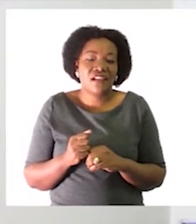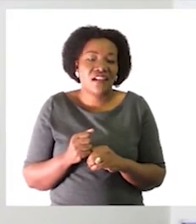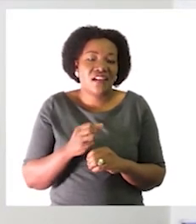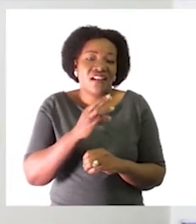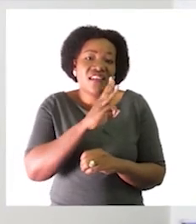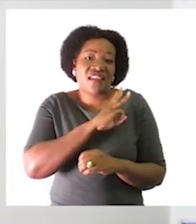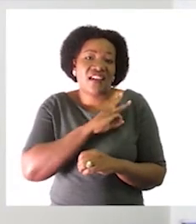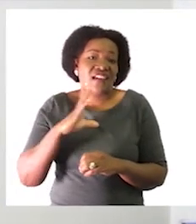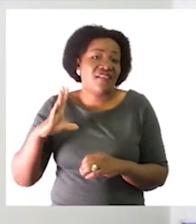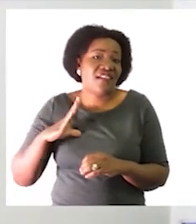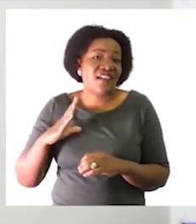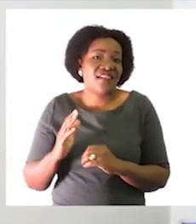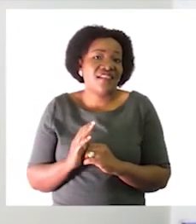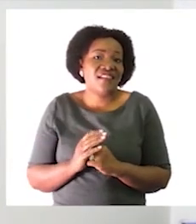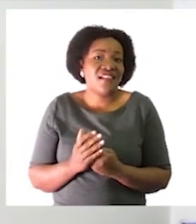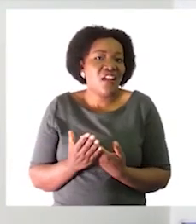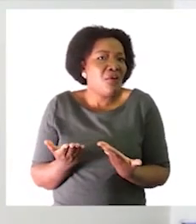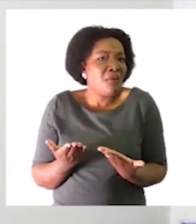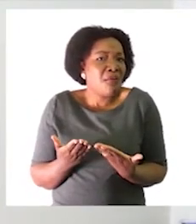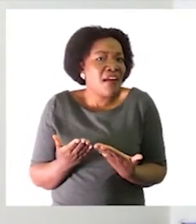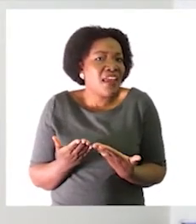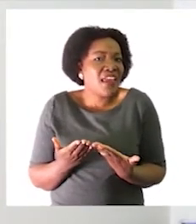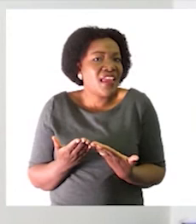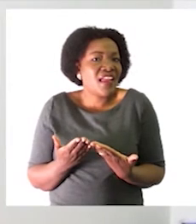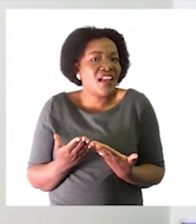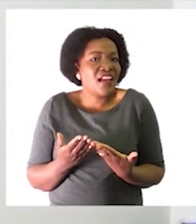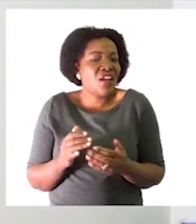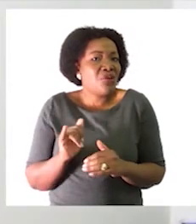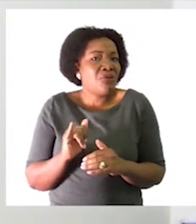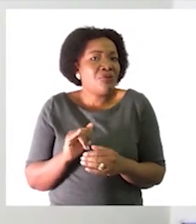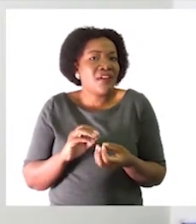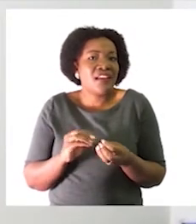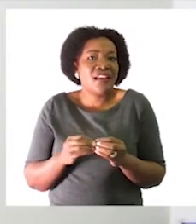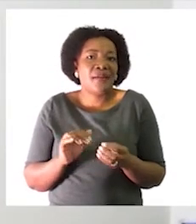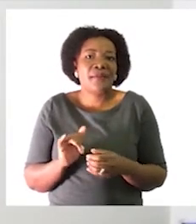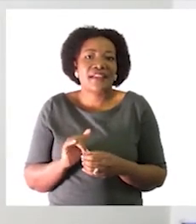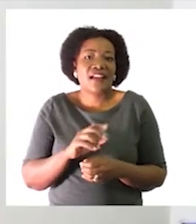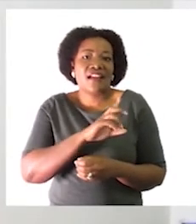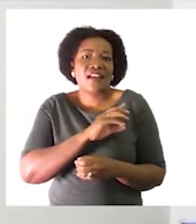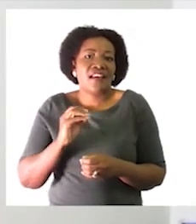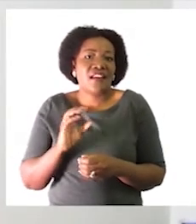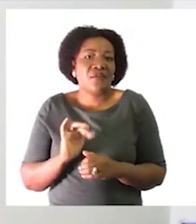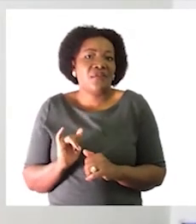35. Where do we find 35? Between which two tens?